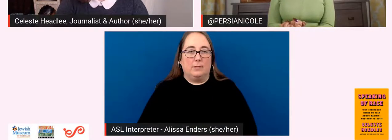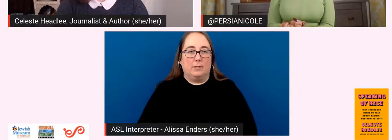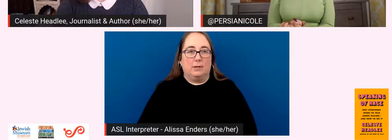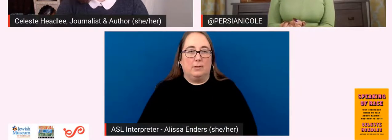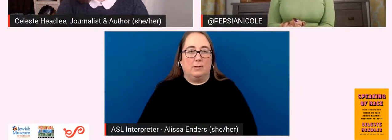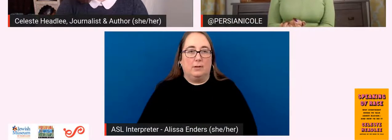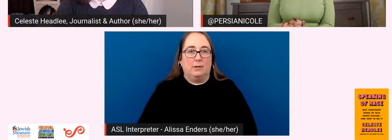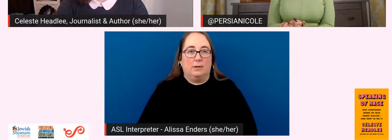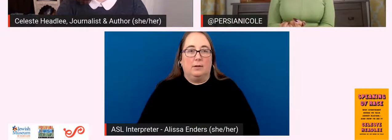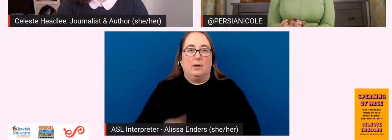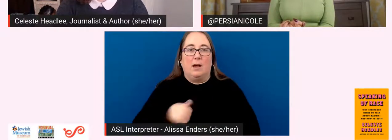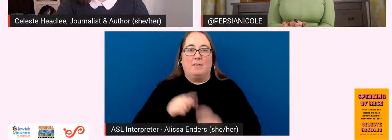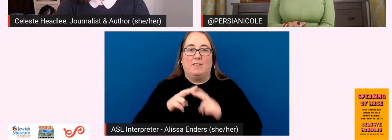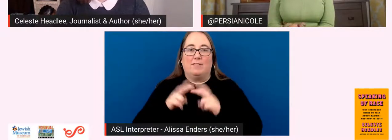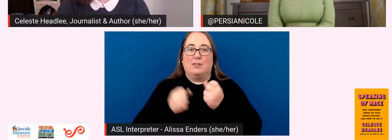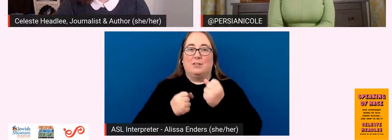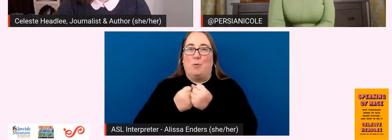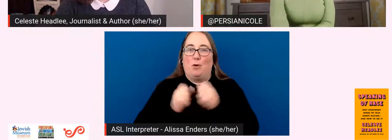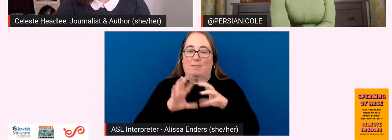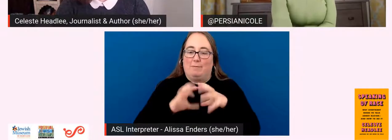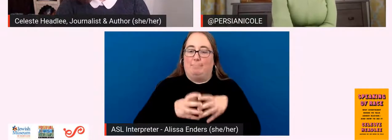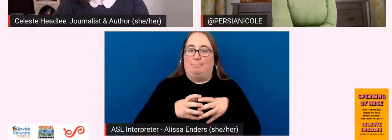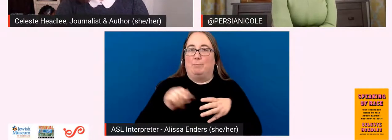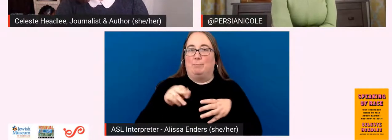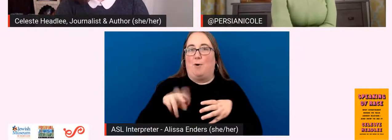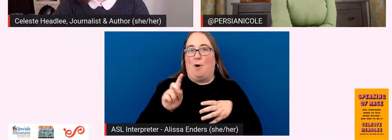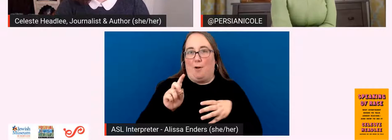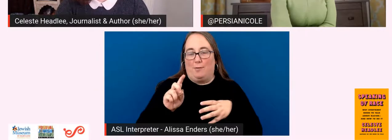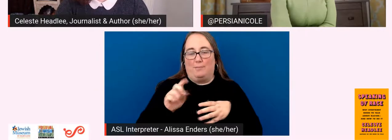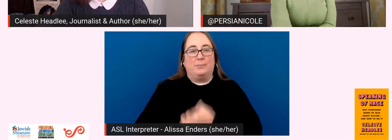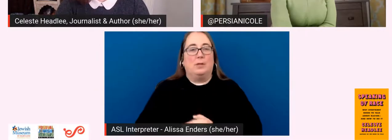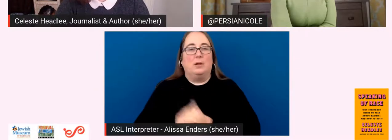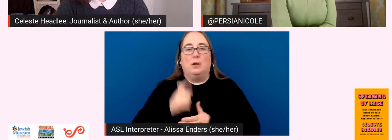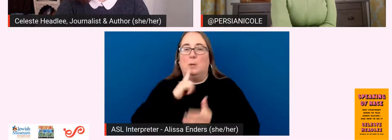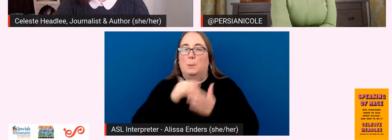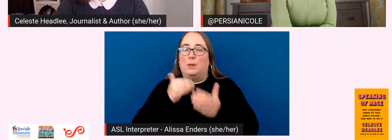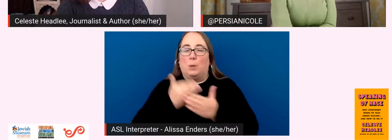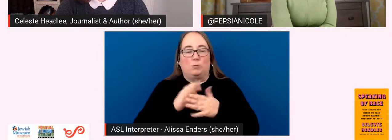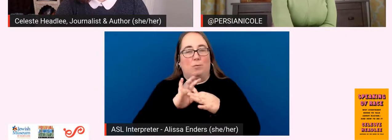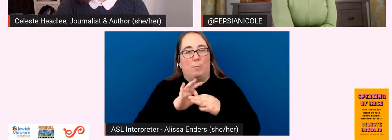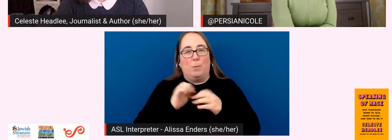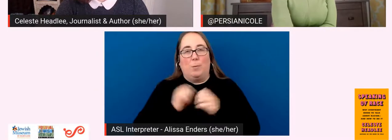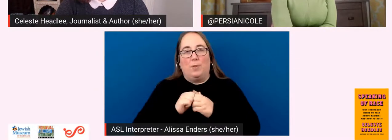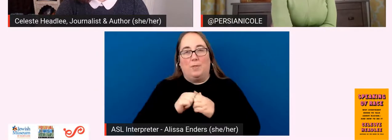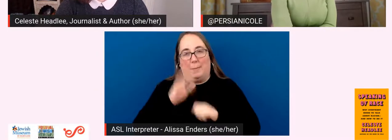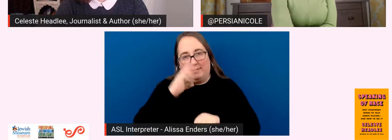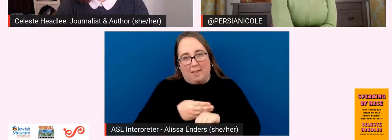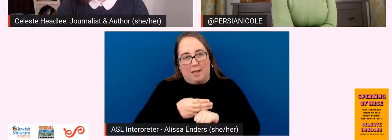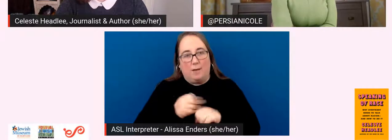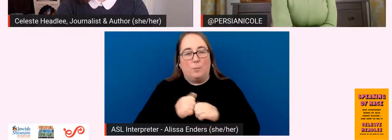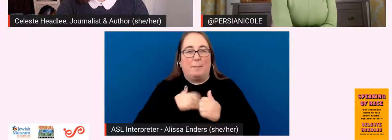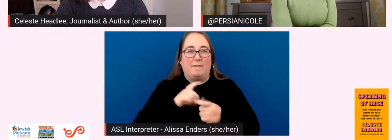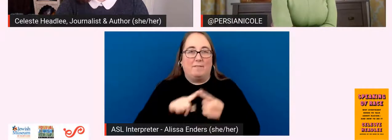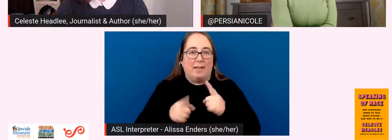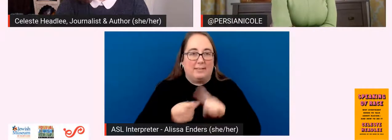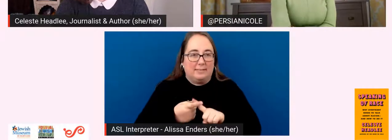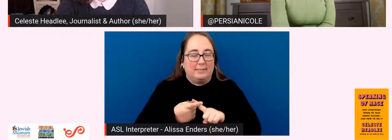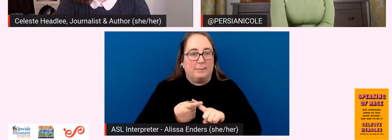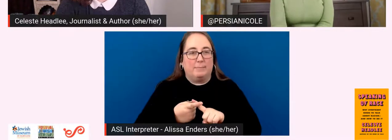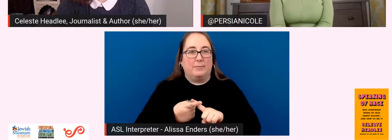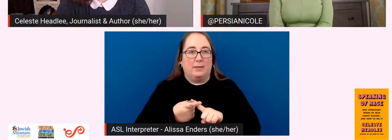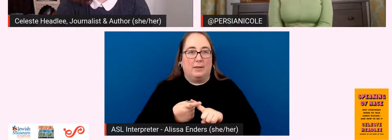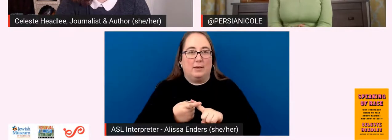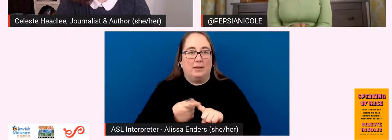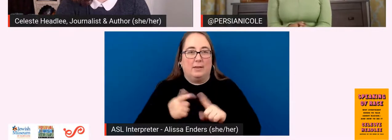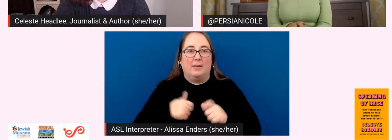really supportive pod around me. I have a really close relationship with my son, with all my friends, and I also